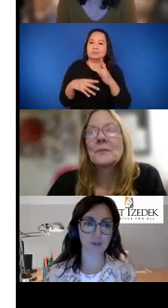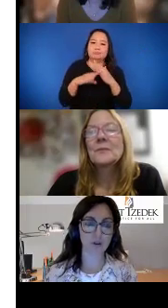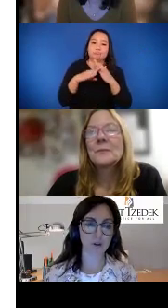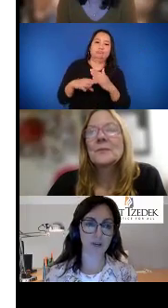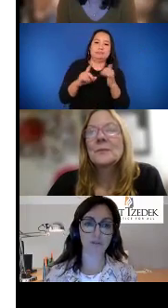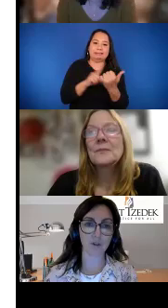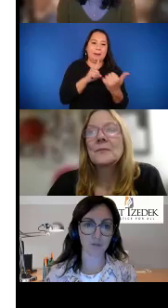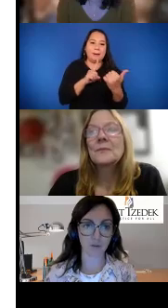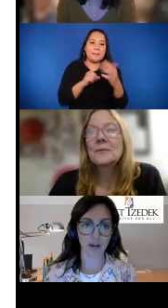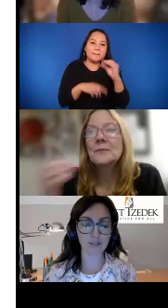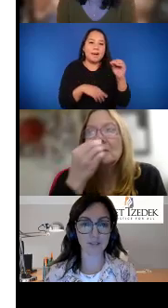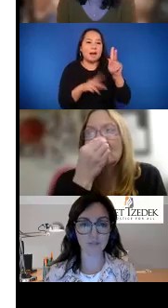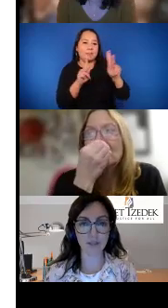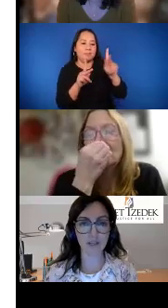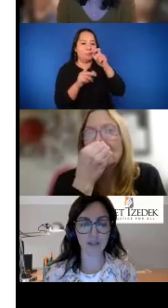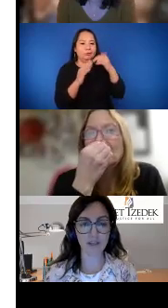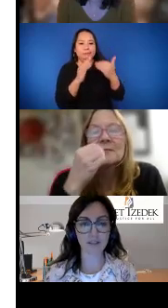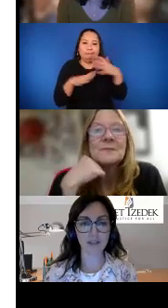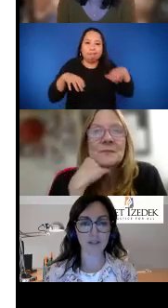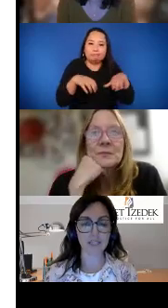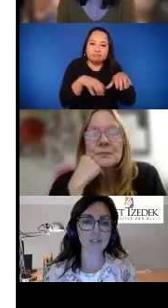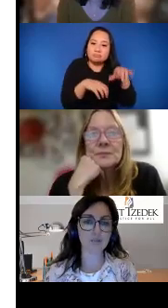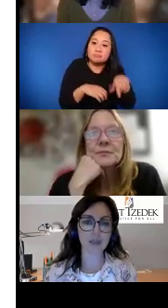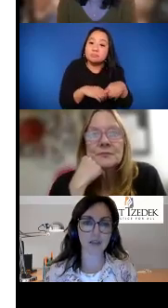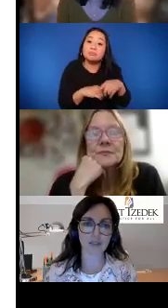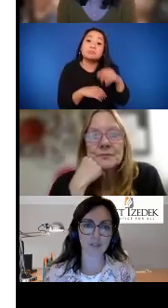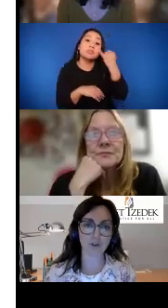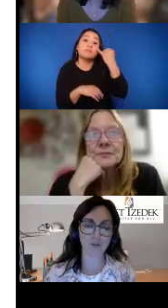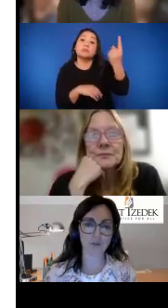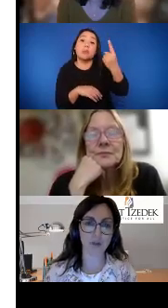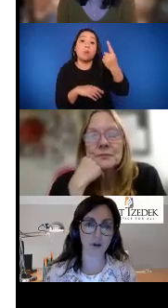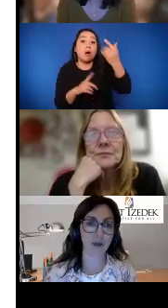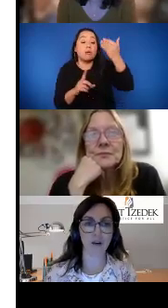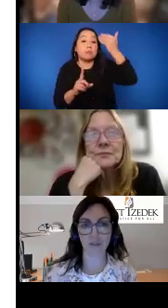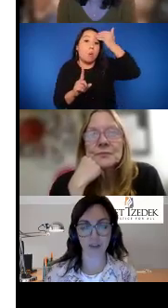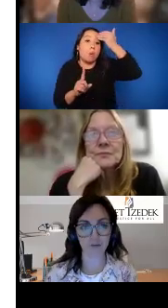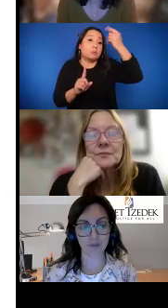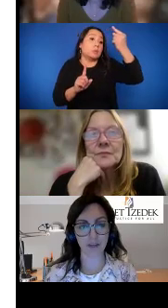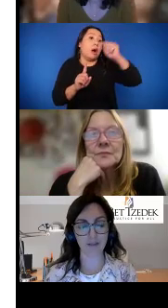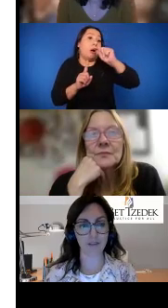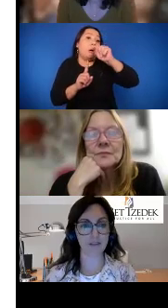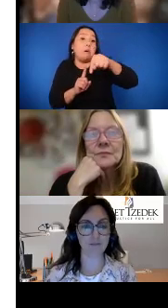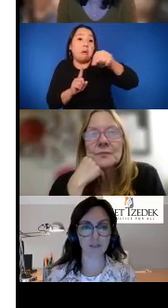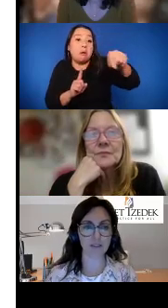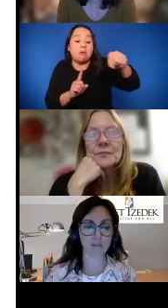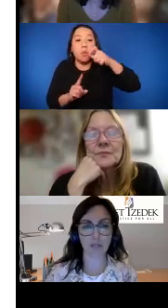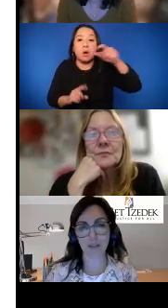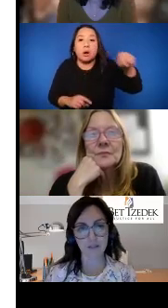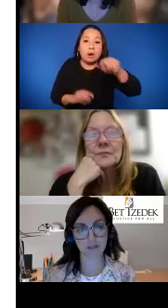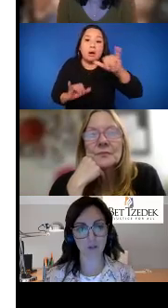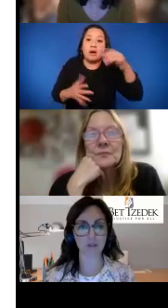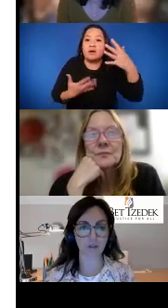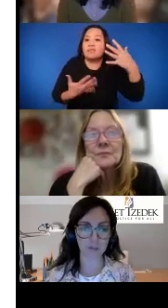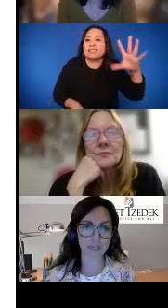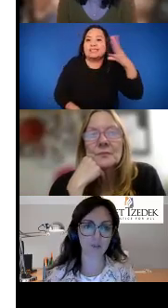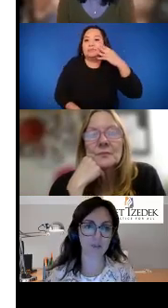themselves already fallen prey to something like this, it doesn't mean that there's no help out there, that the money